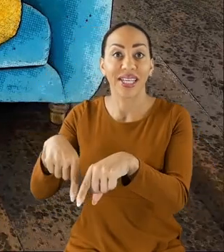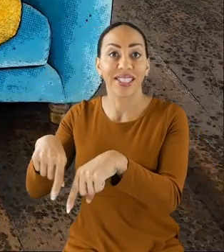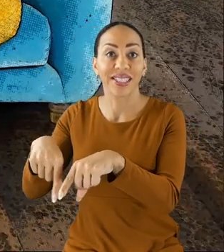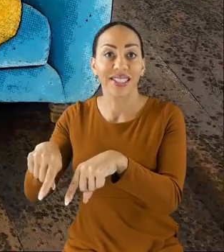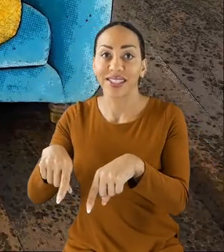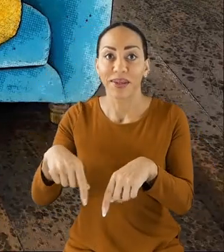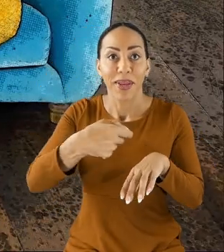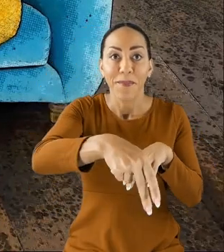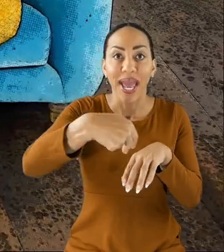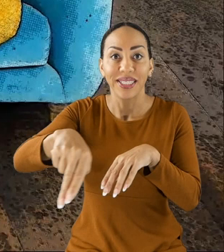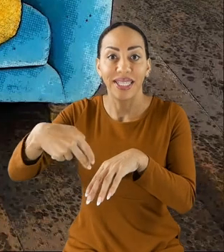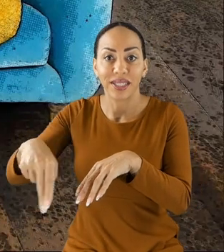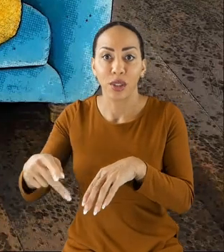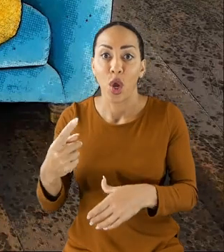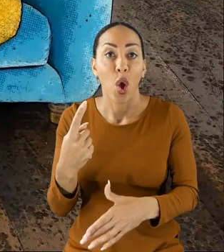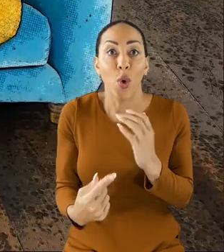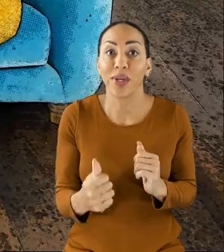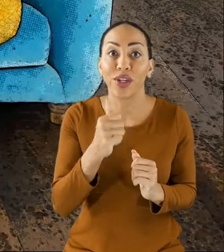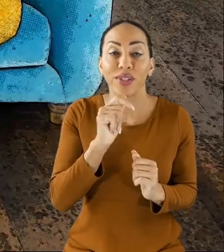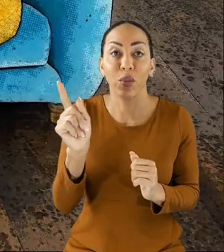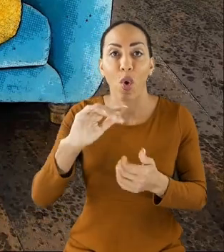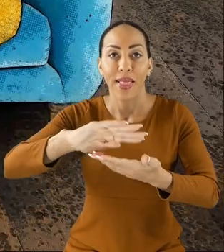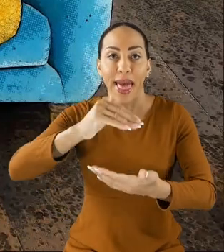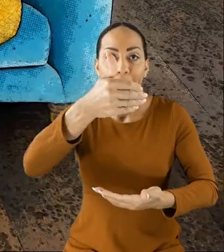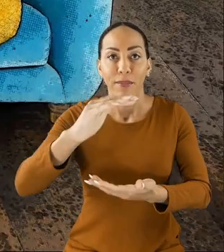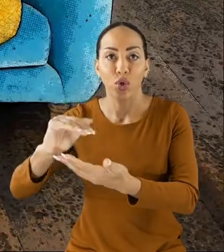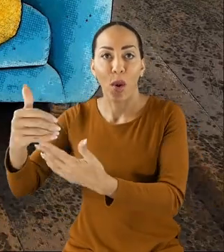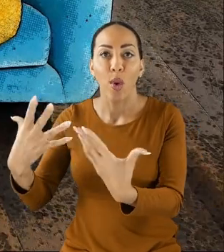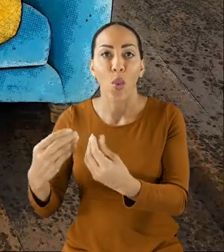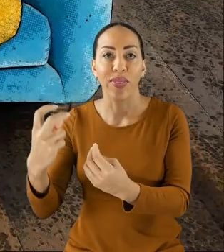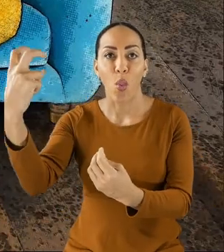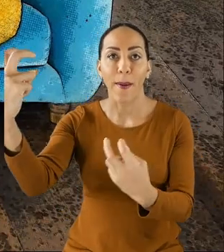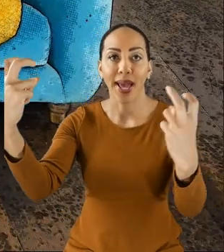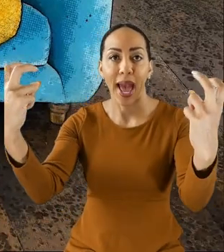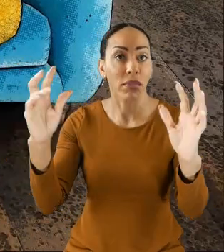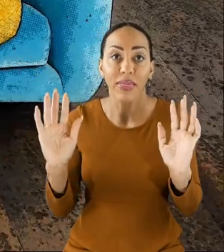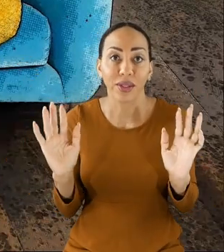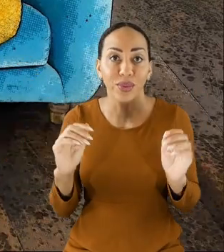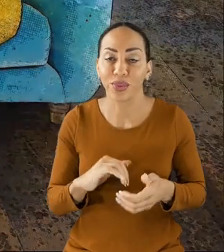So they're literally just using the regular laptop interaction through their mounted webcam.